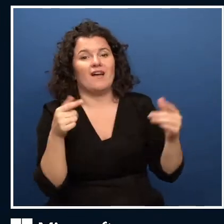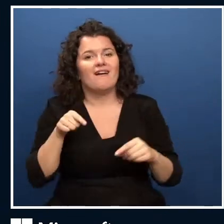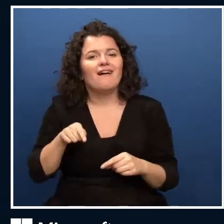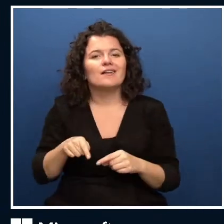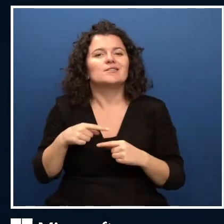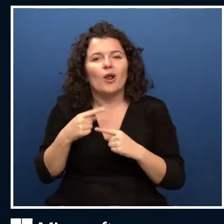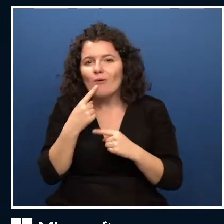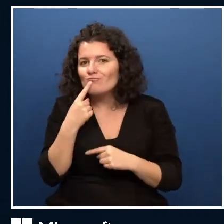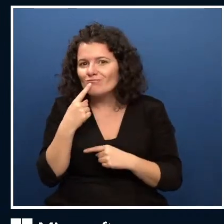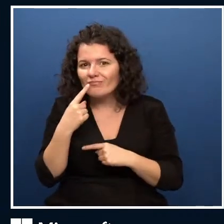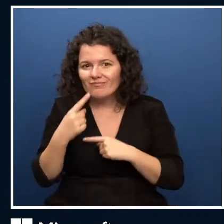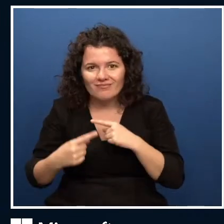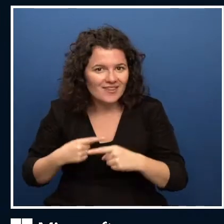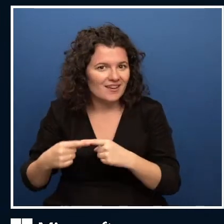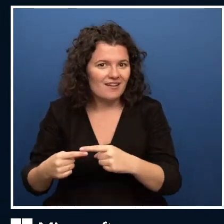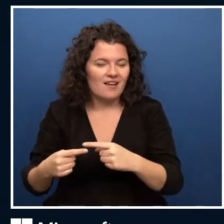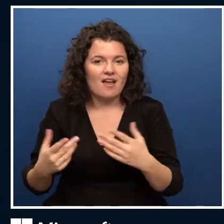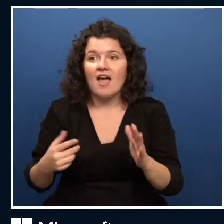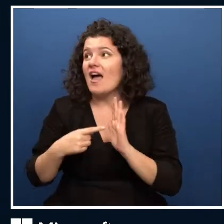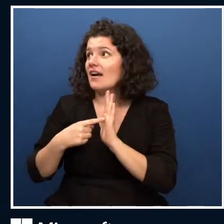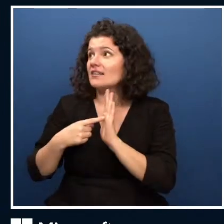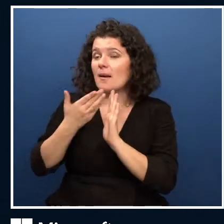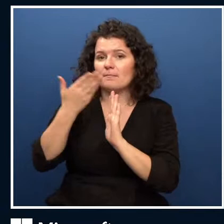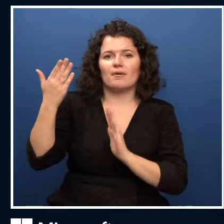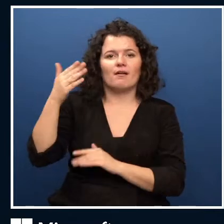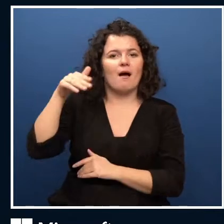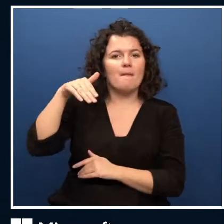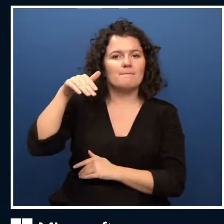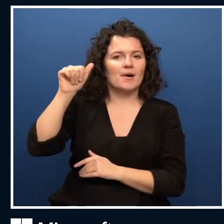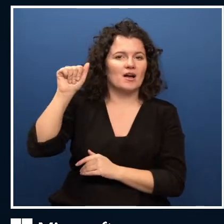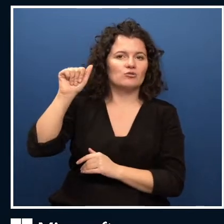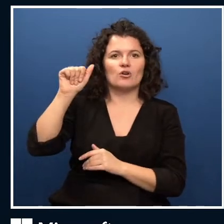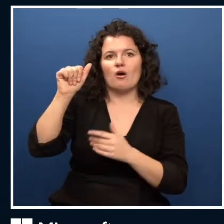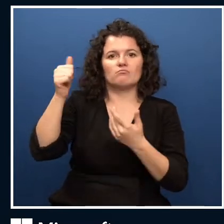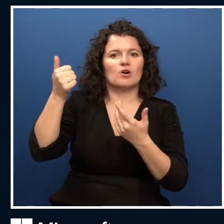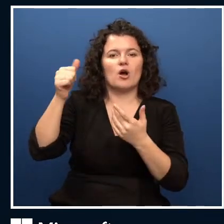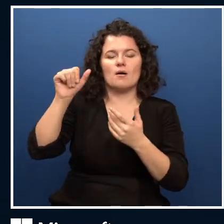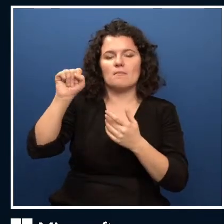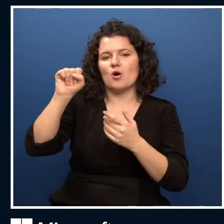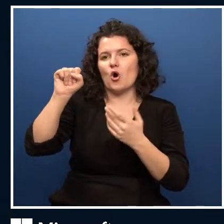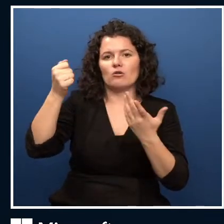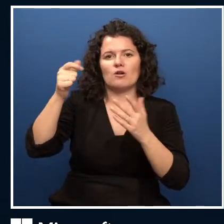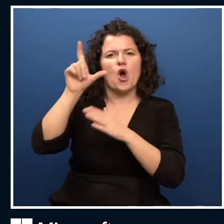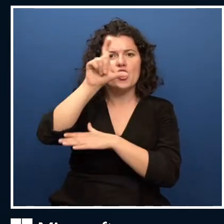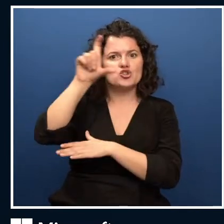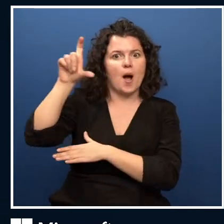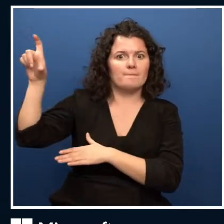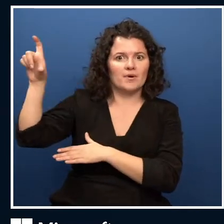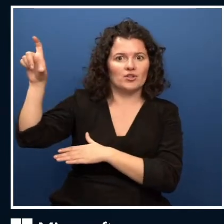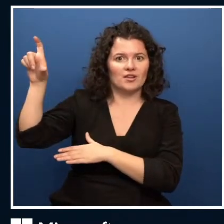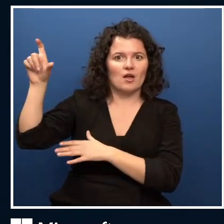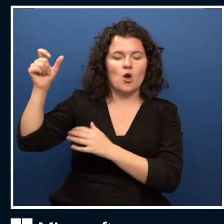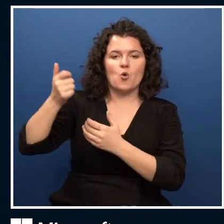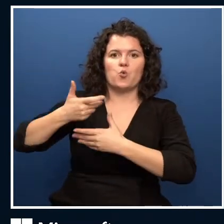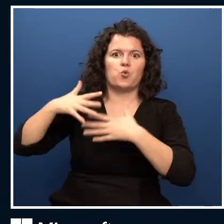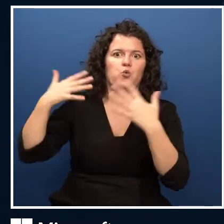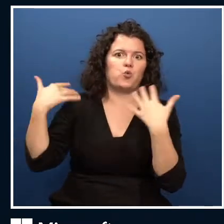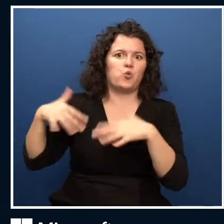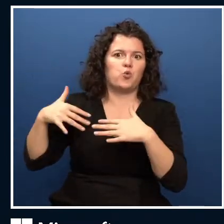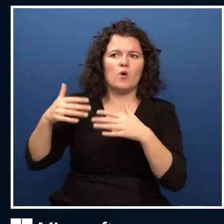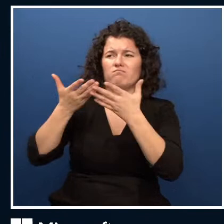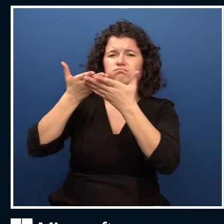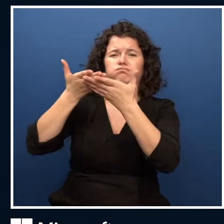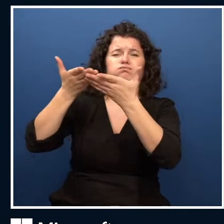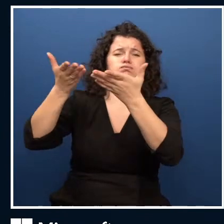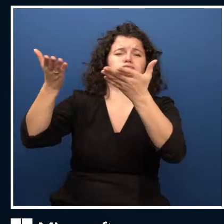bigger companies, industries, which are not even touched by any of these things. Yes. And I think there is a huge opportunity